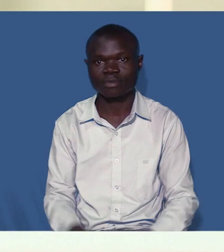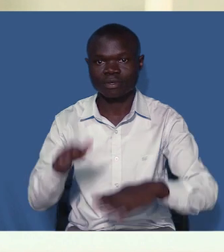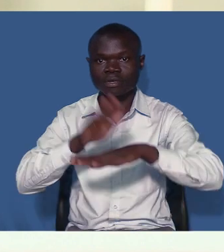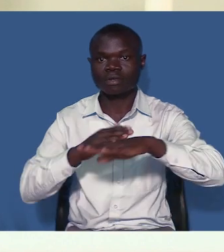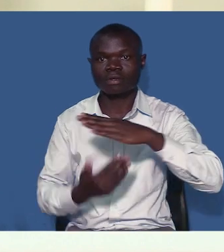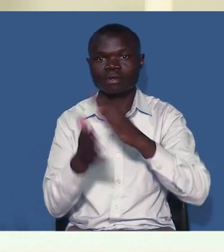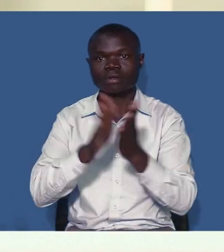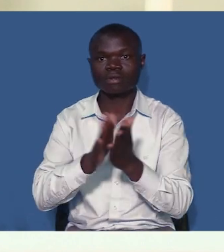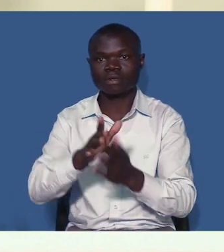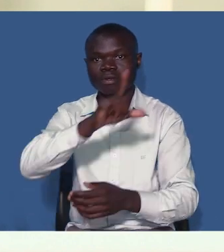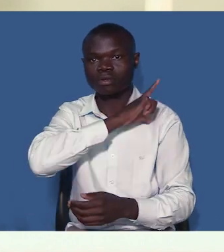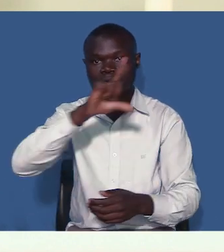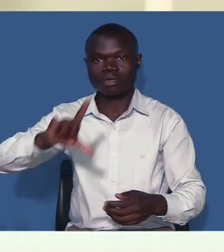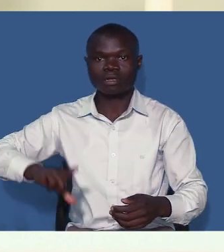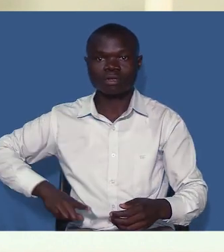morning and praise the Lord.